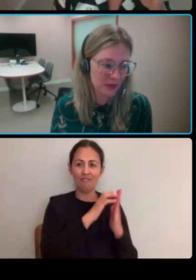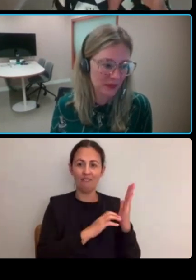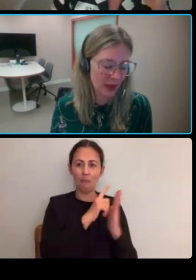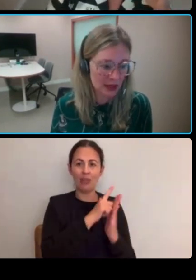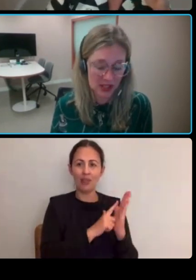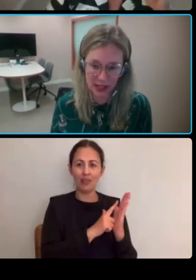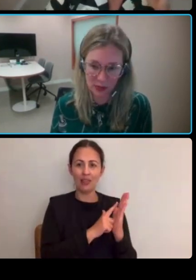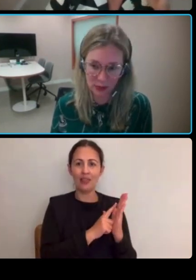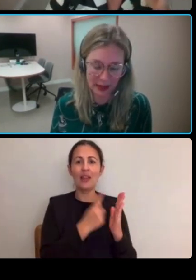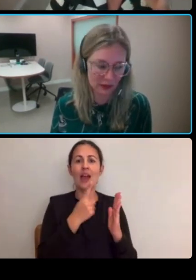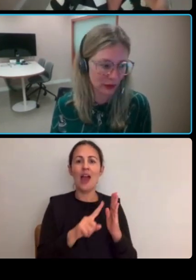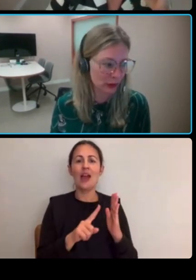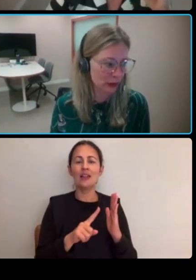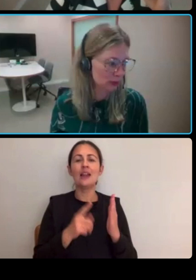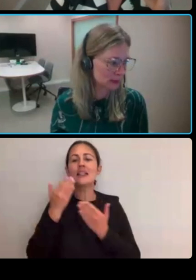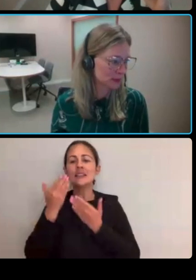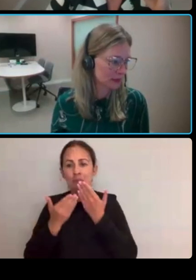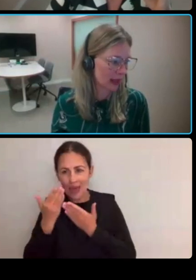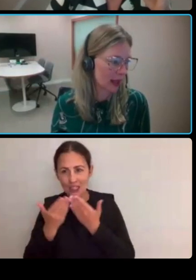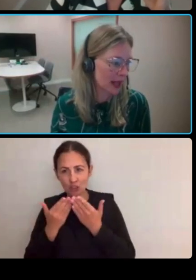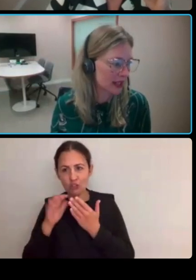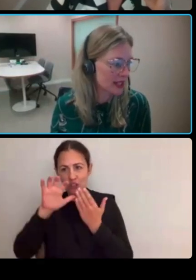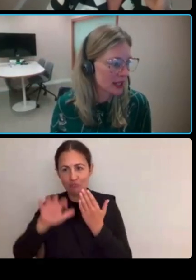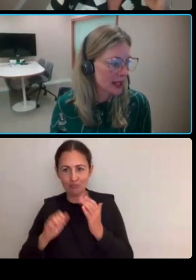the new legislation will mean for you.